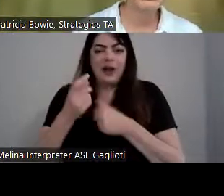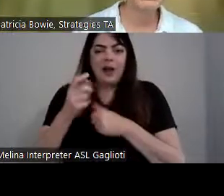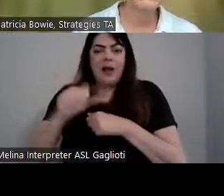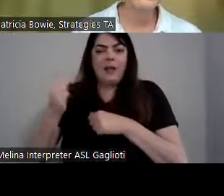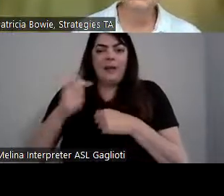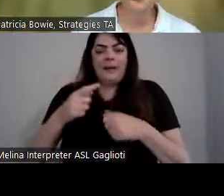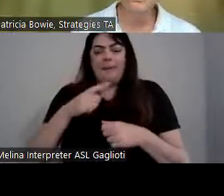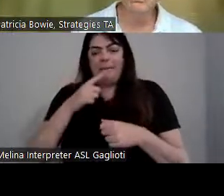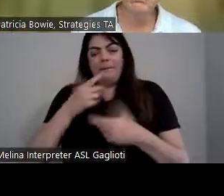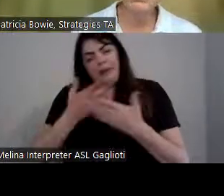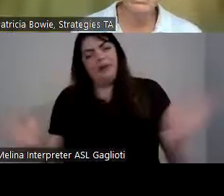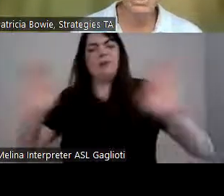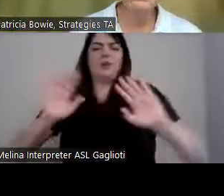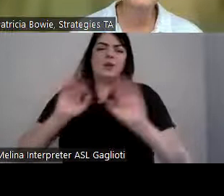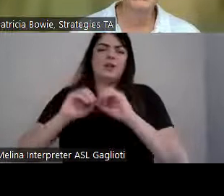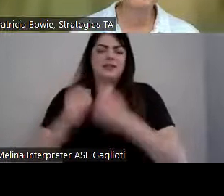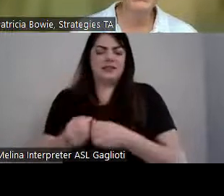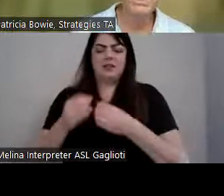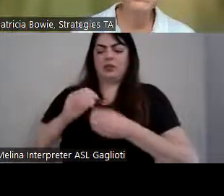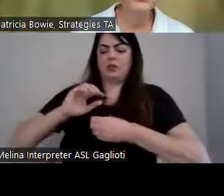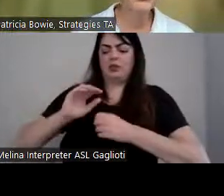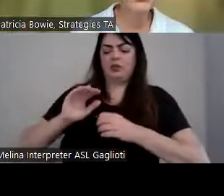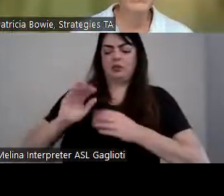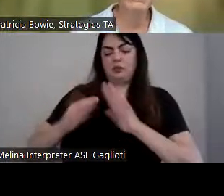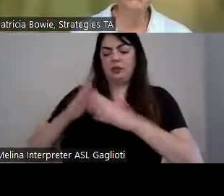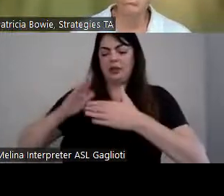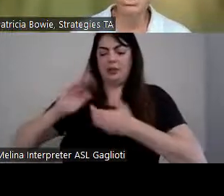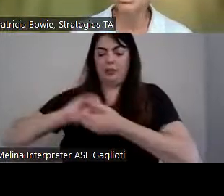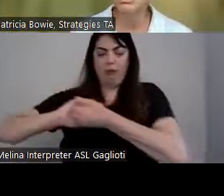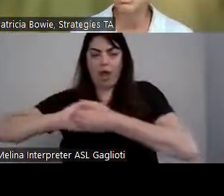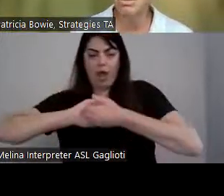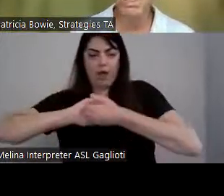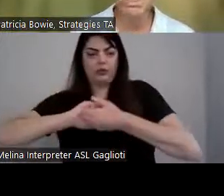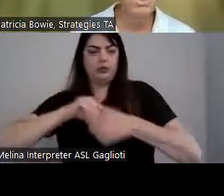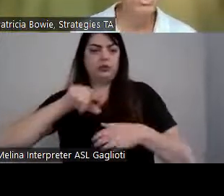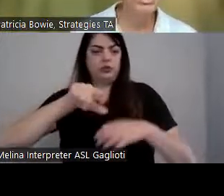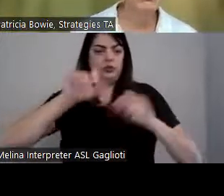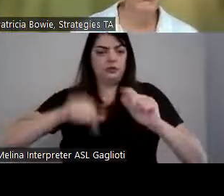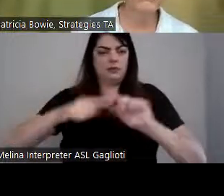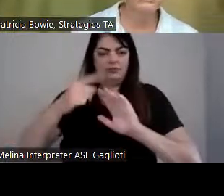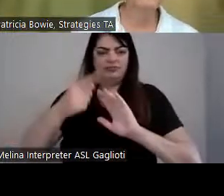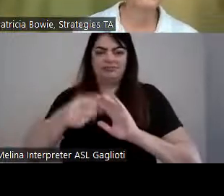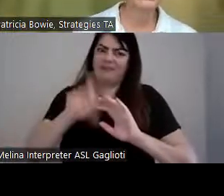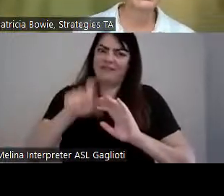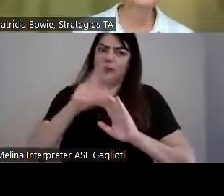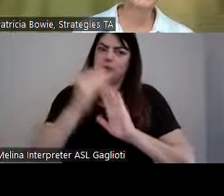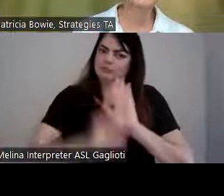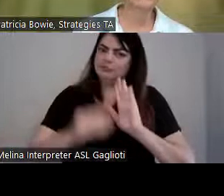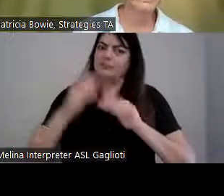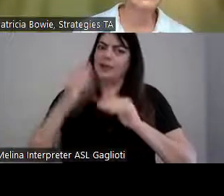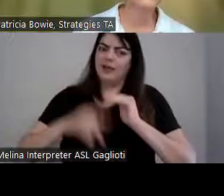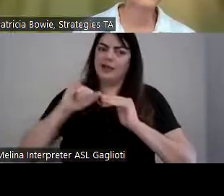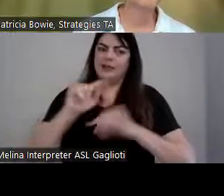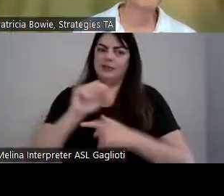community partners, you're encouraged to actually complete the tool in order to determine your motivation for change